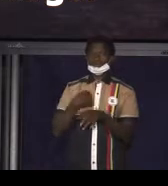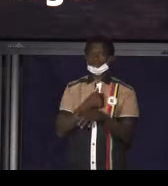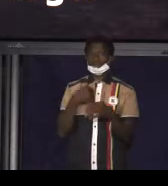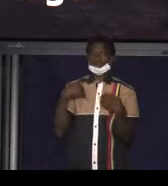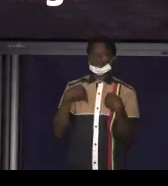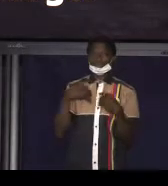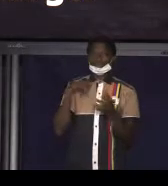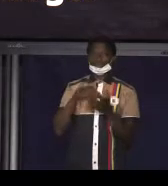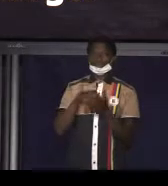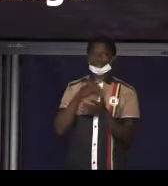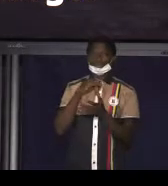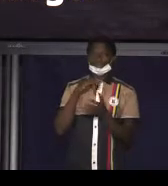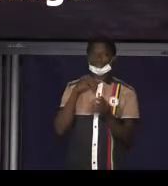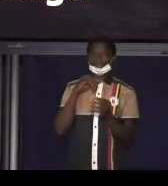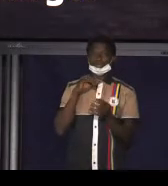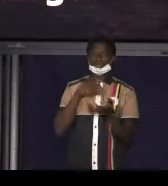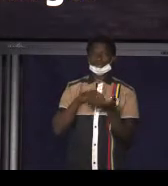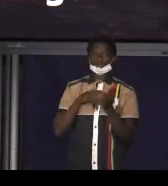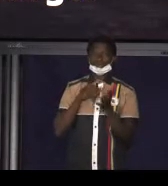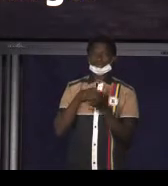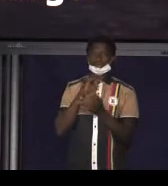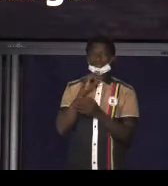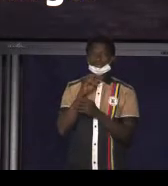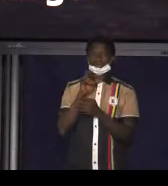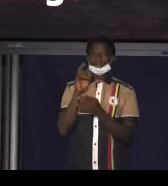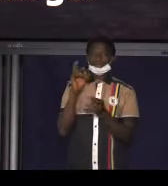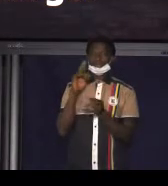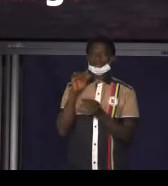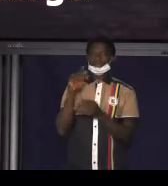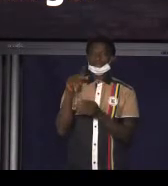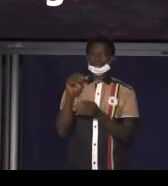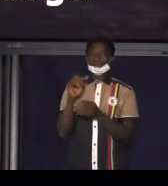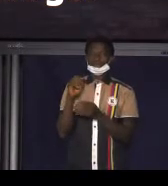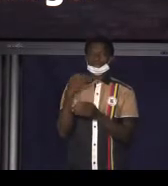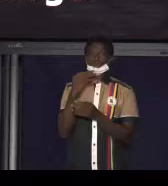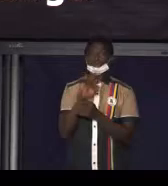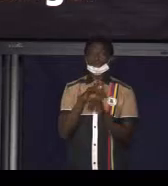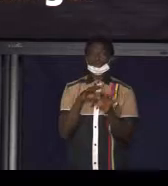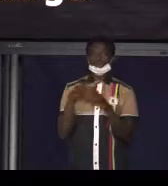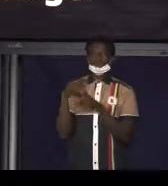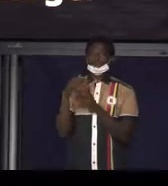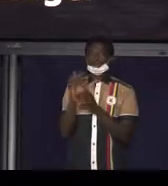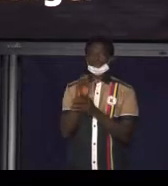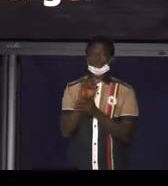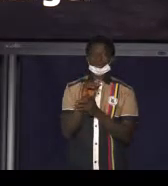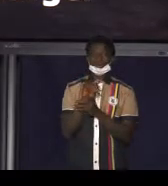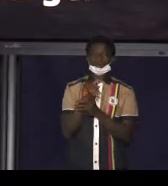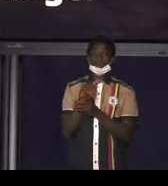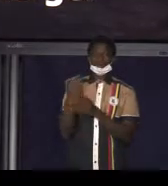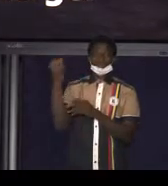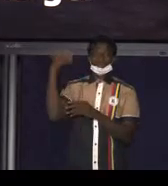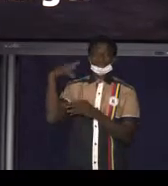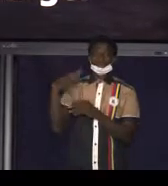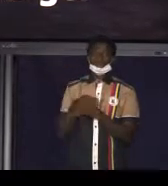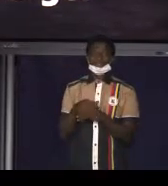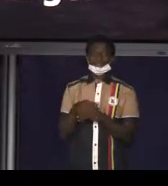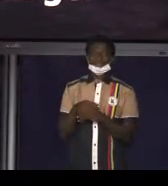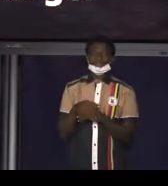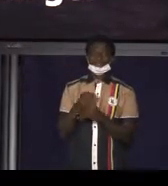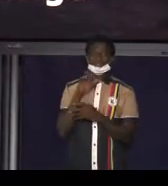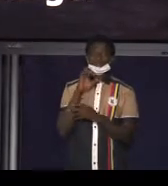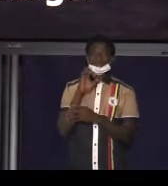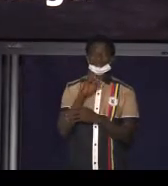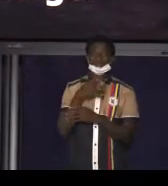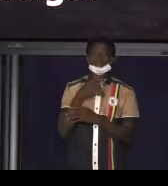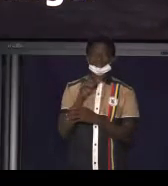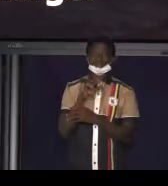mean? Electric current is defined as the rate of flow of electric charge. When you say you